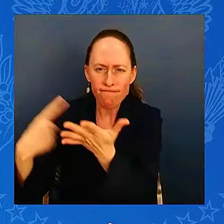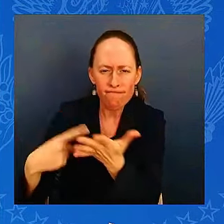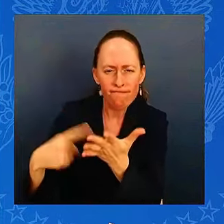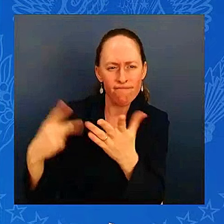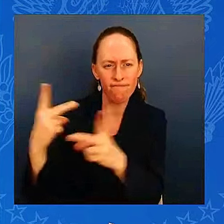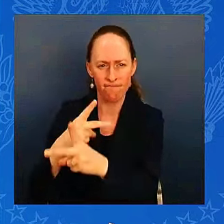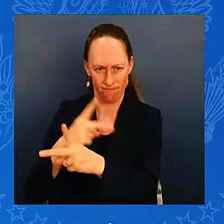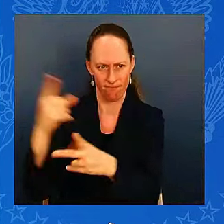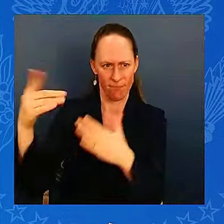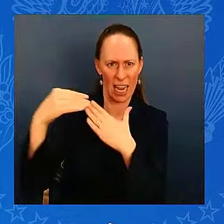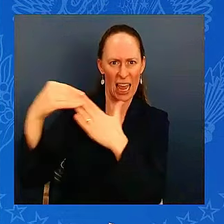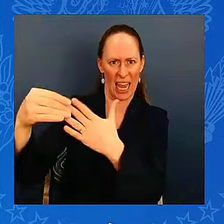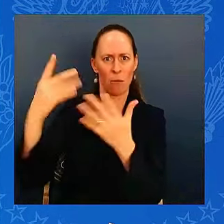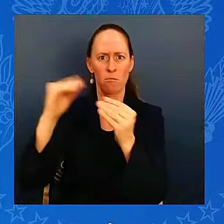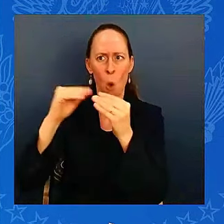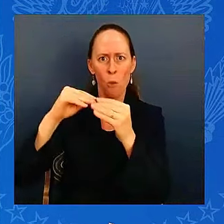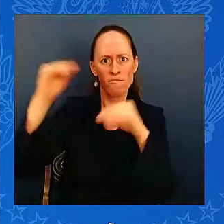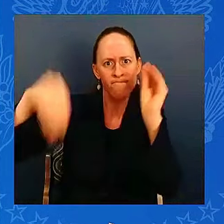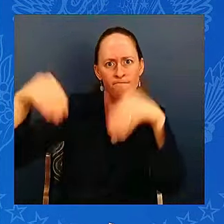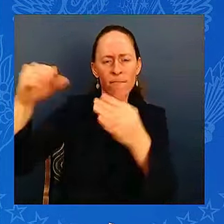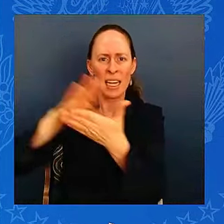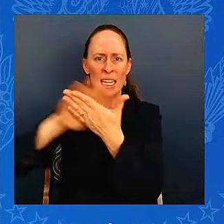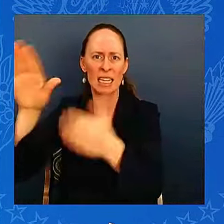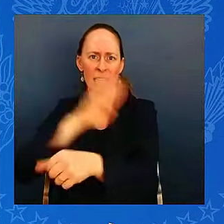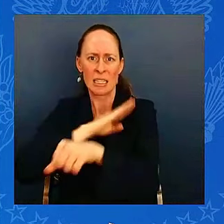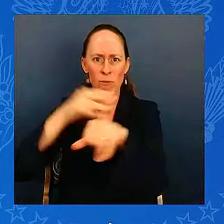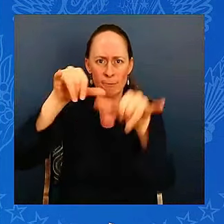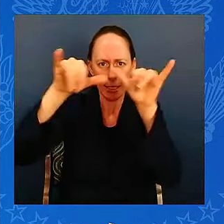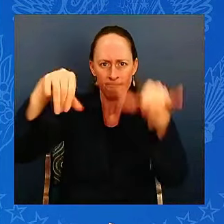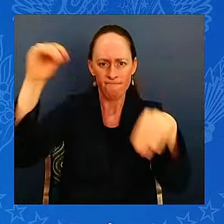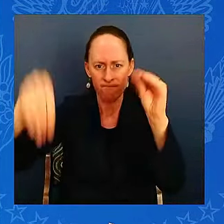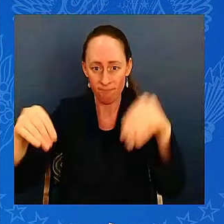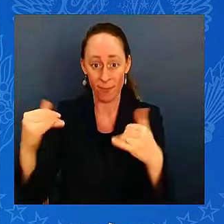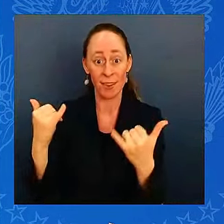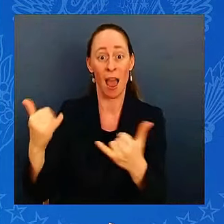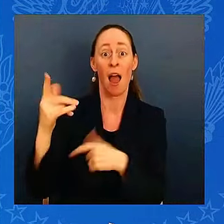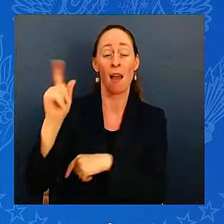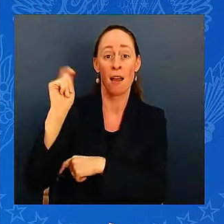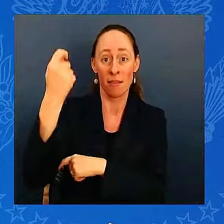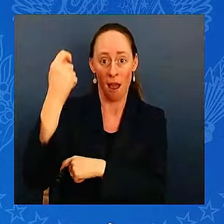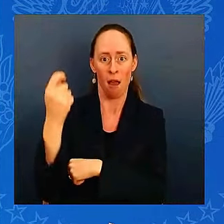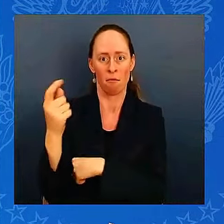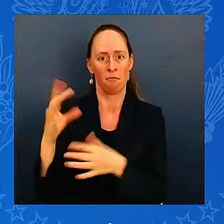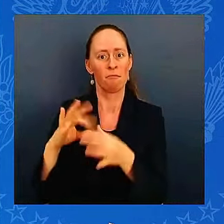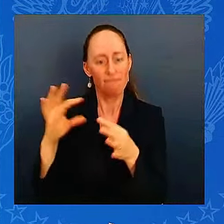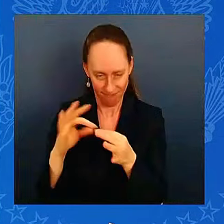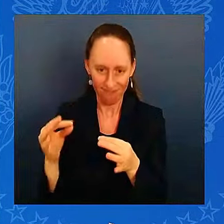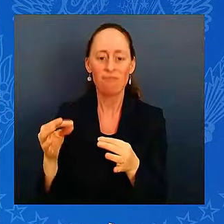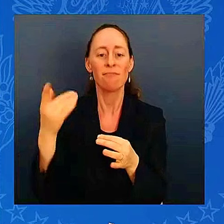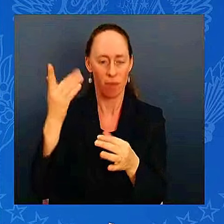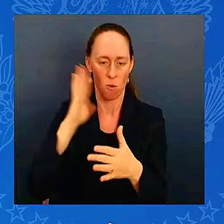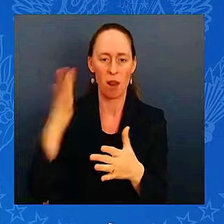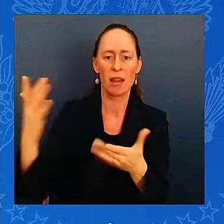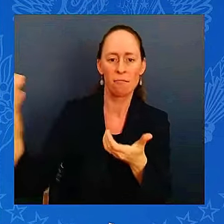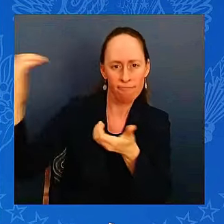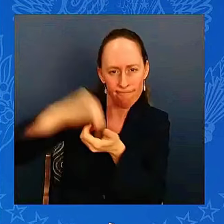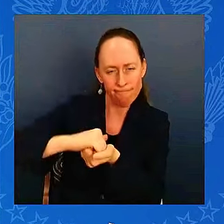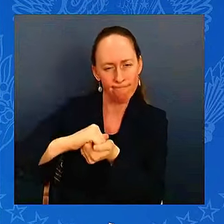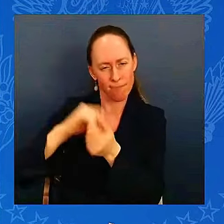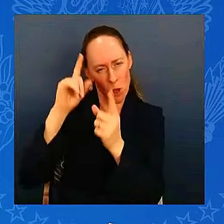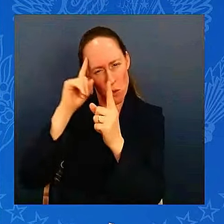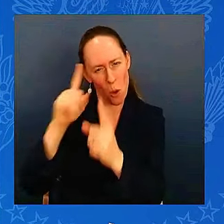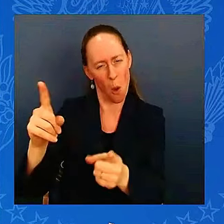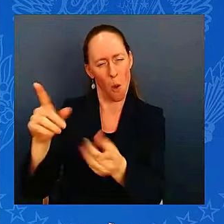Together we've launched the U.S.-Kenya Climate and Clean Energy Industrial Partnership. All this matters. Now I want to pivot to home